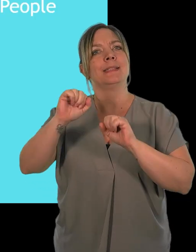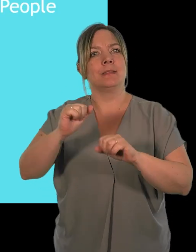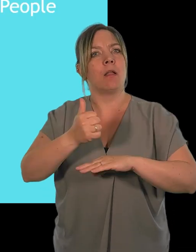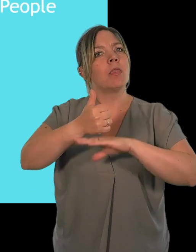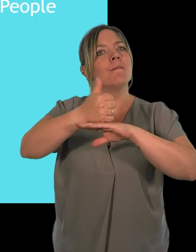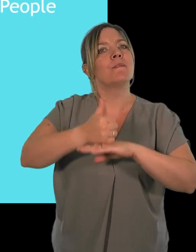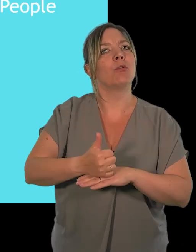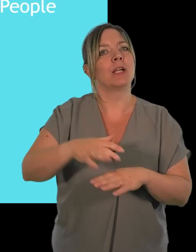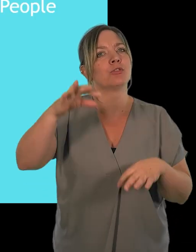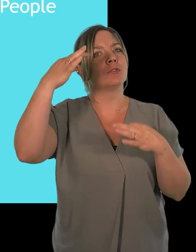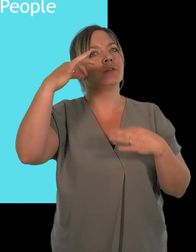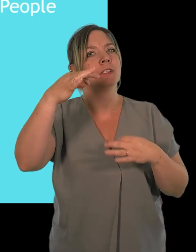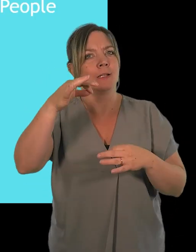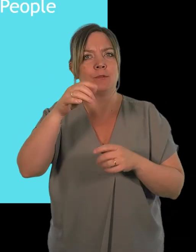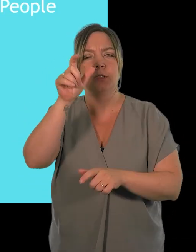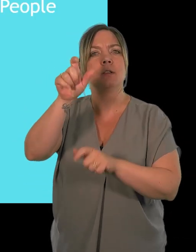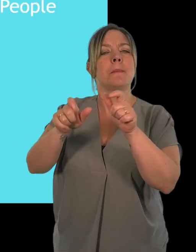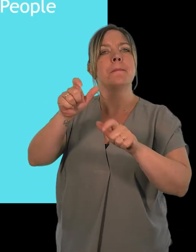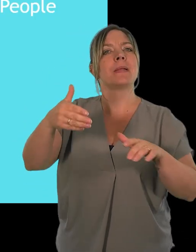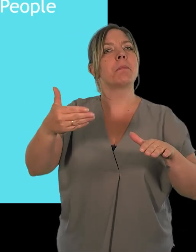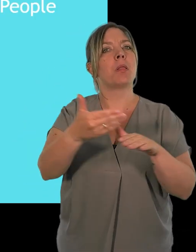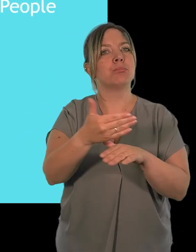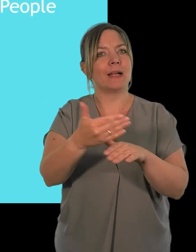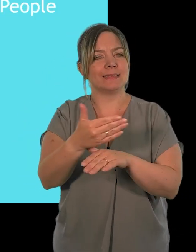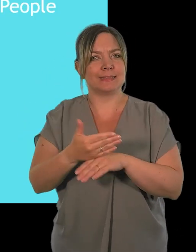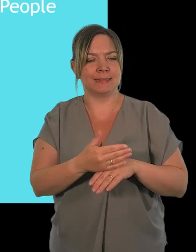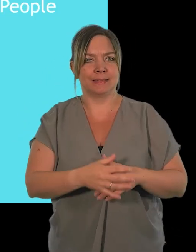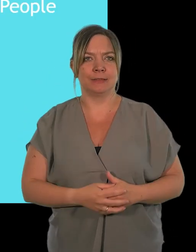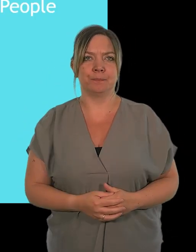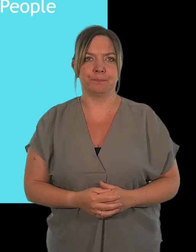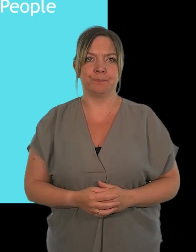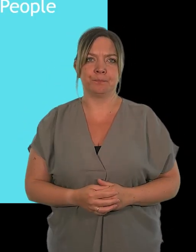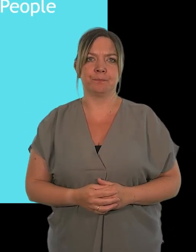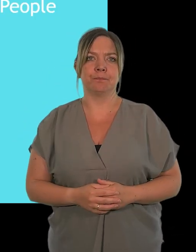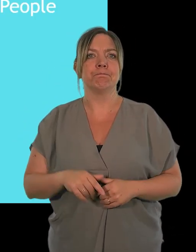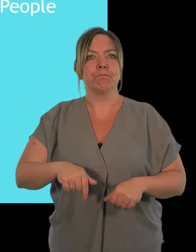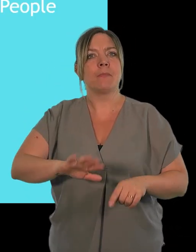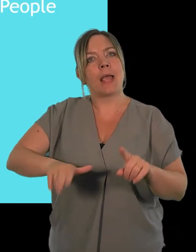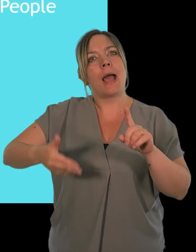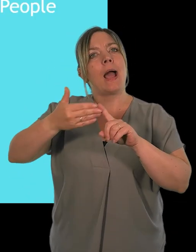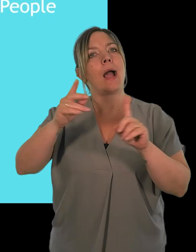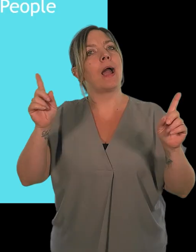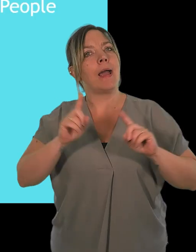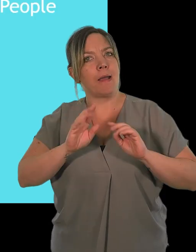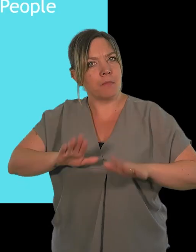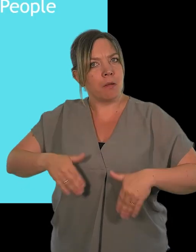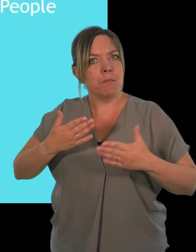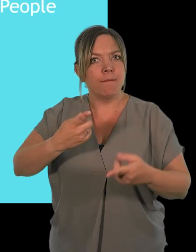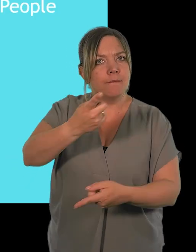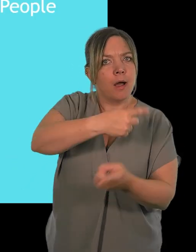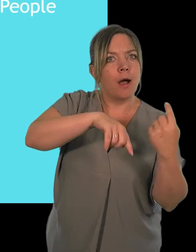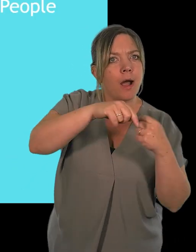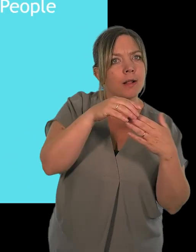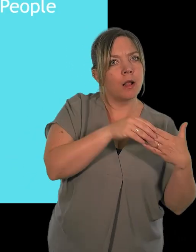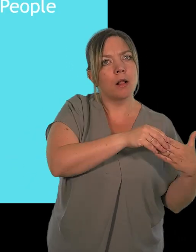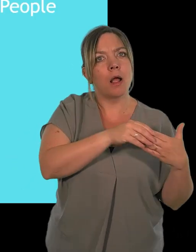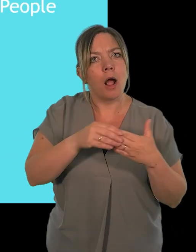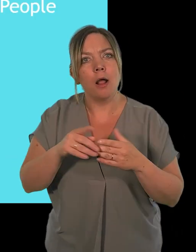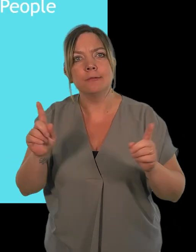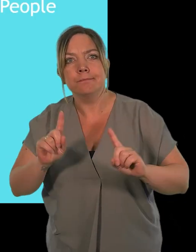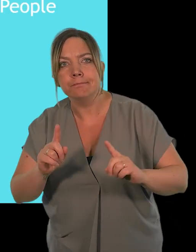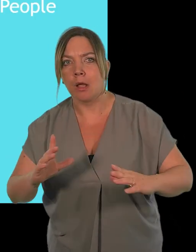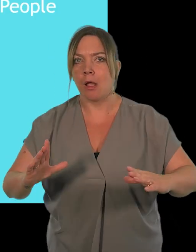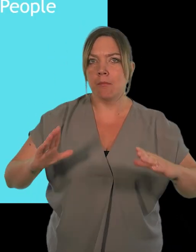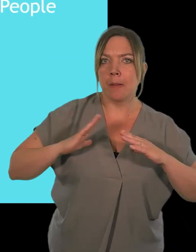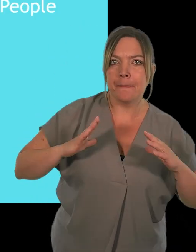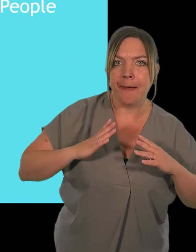studying and completing the Foundation Certificate in People Practice. The aim is to provide you